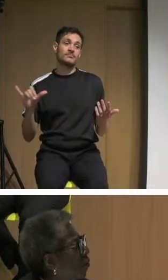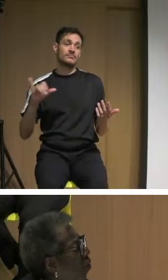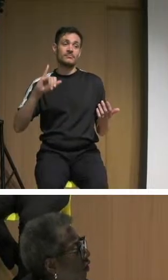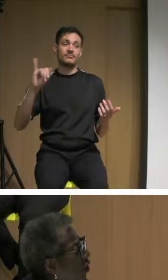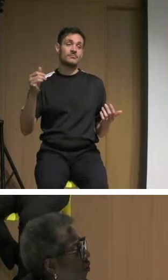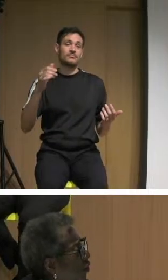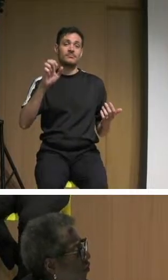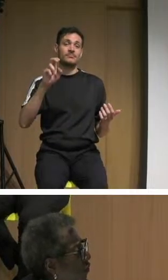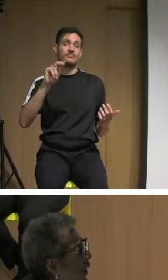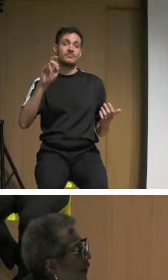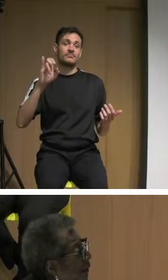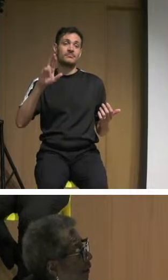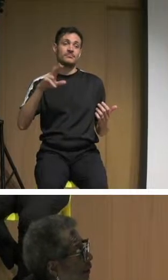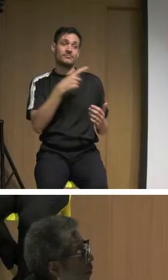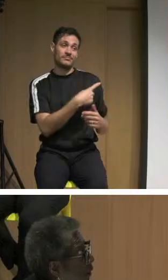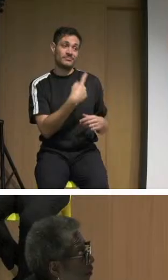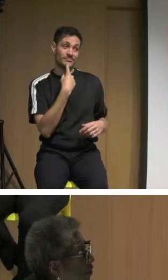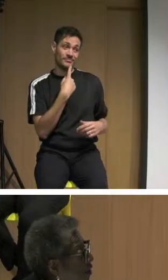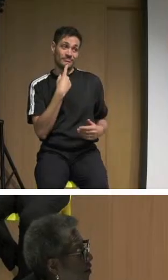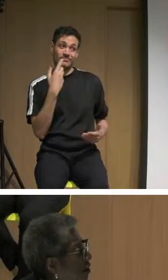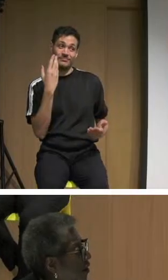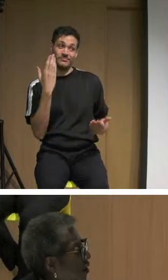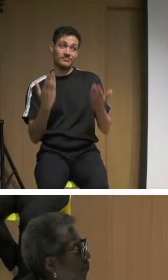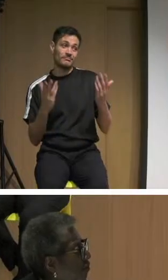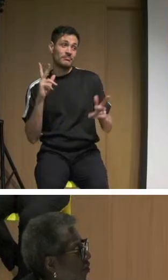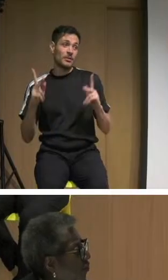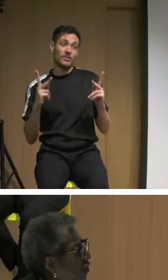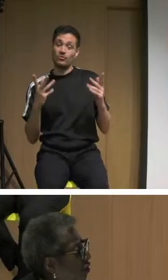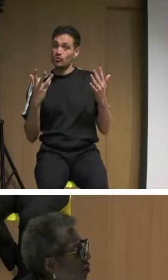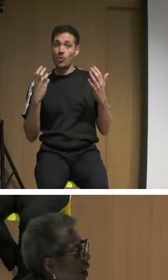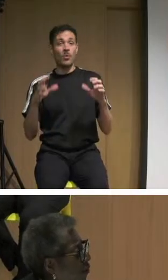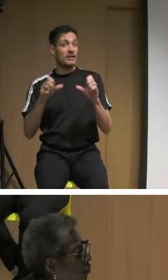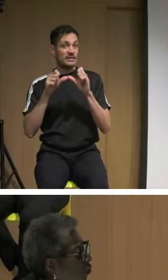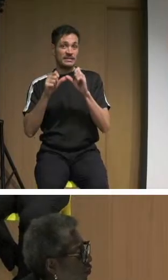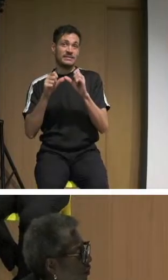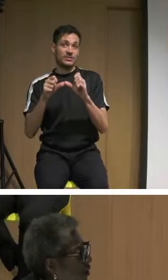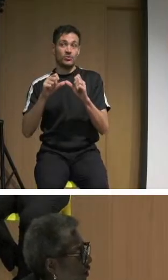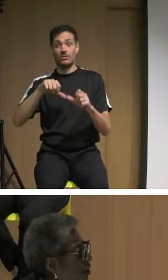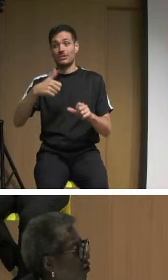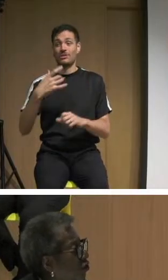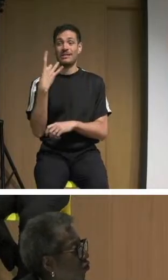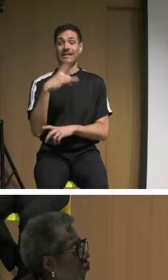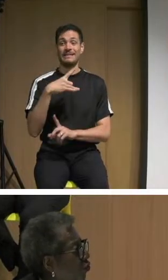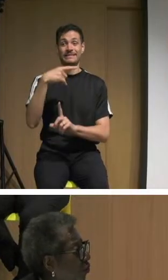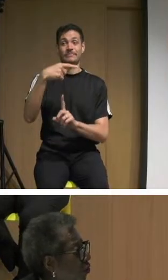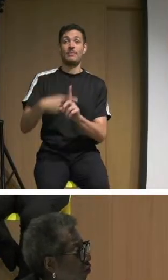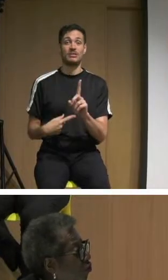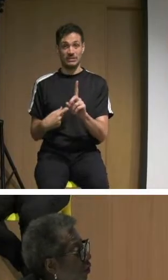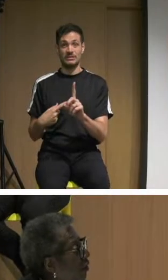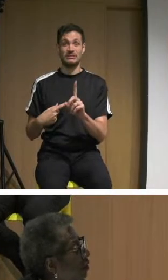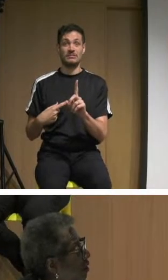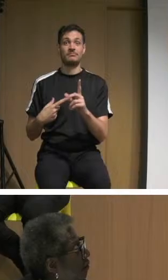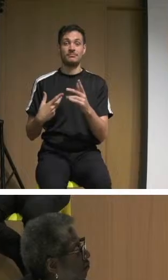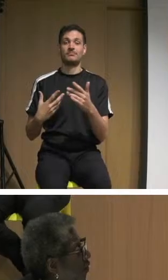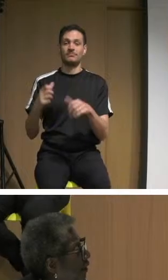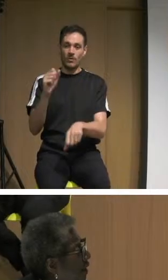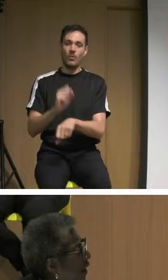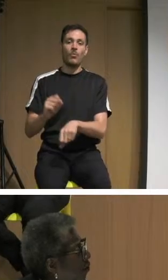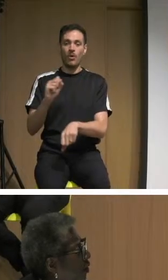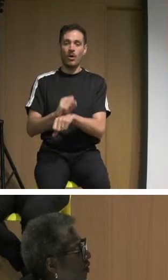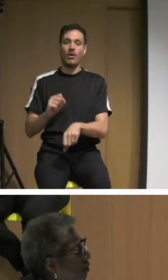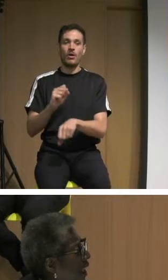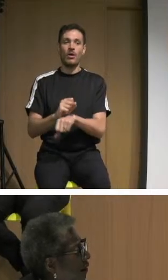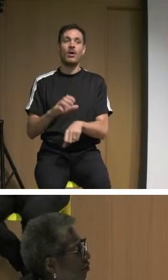may not want to go another 18 months. So this is an opportunity to really